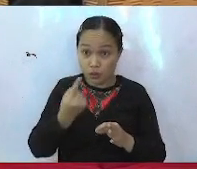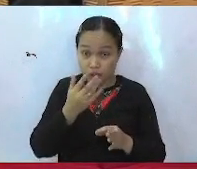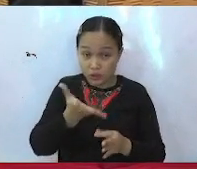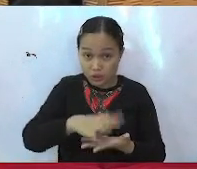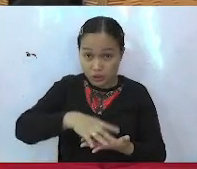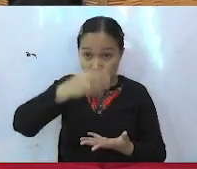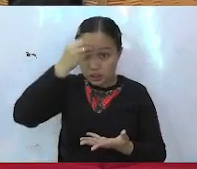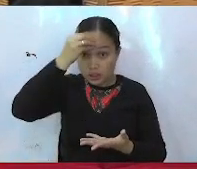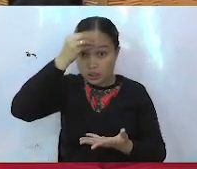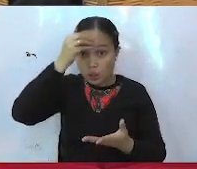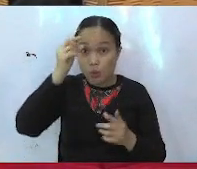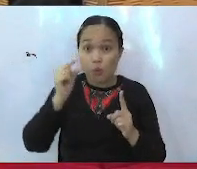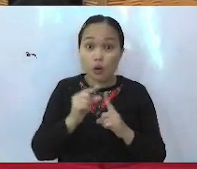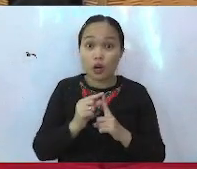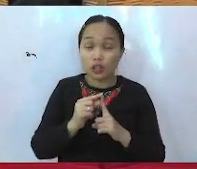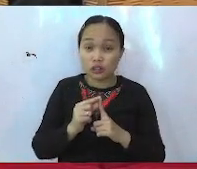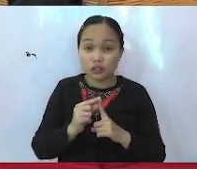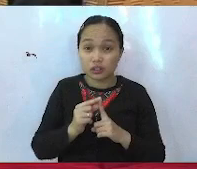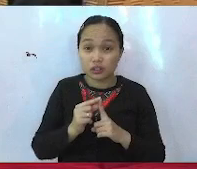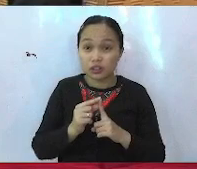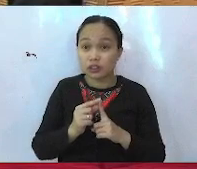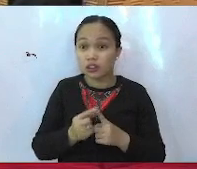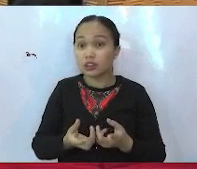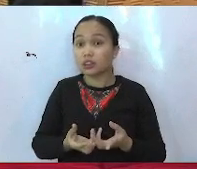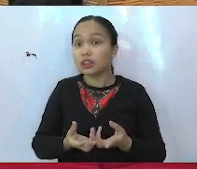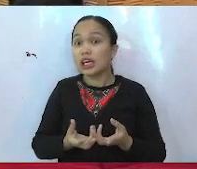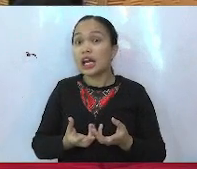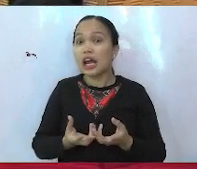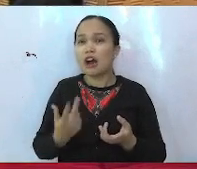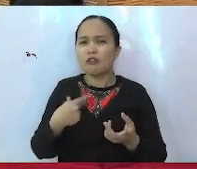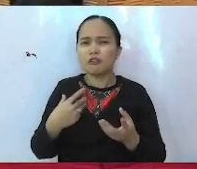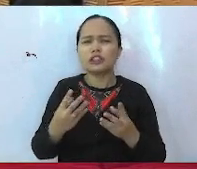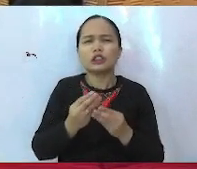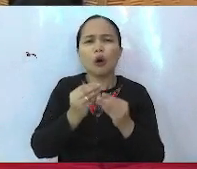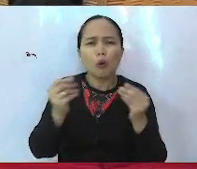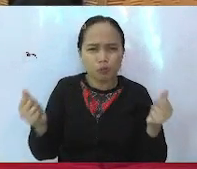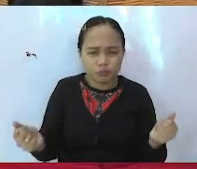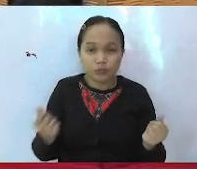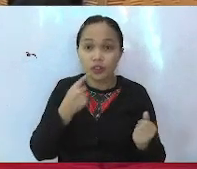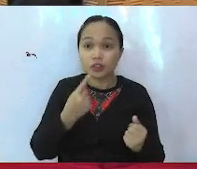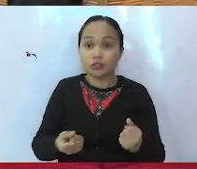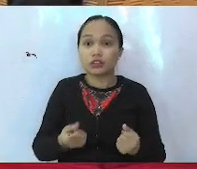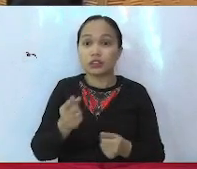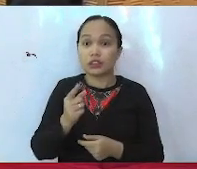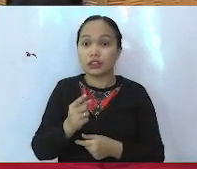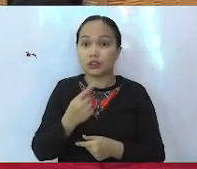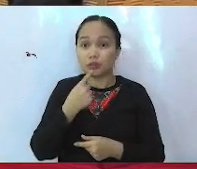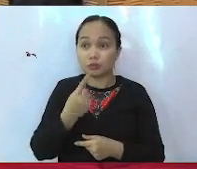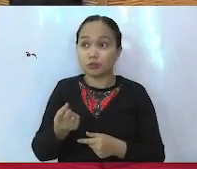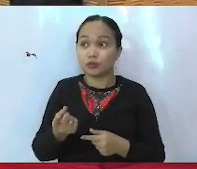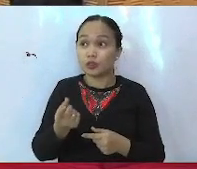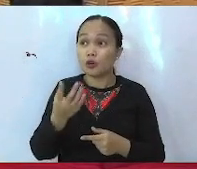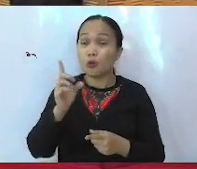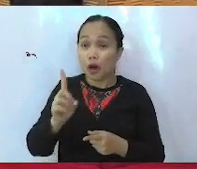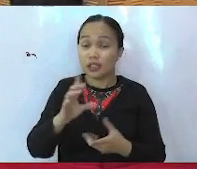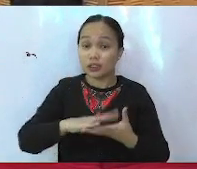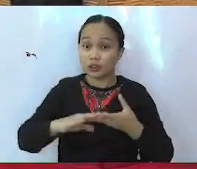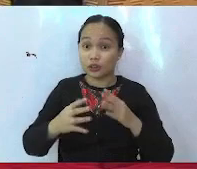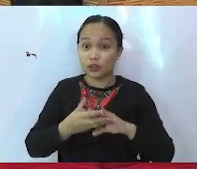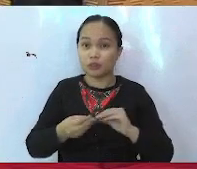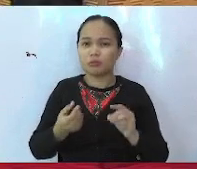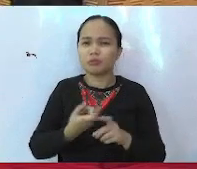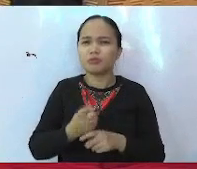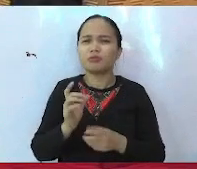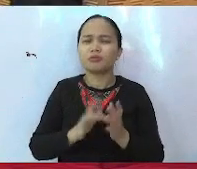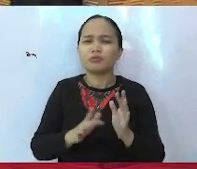called resolve. Yeah. Resolve. I'm going to tell you a story in the Bible of resolve, okay? One of my favorite stories, real fast. And